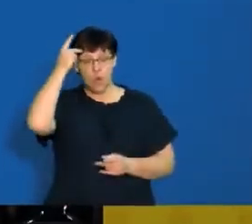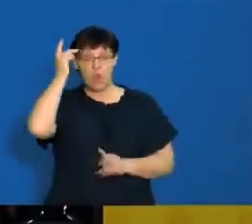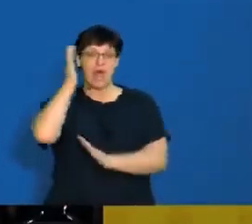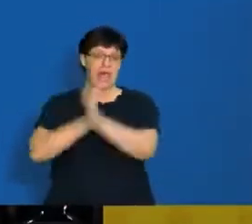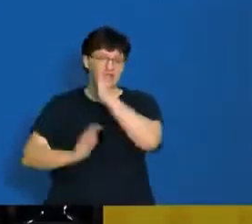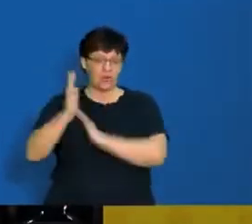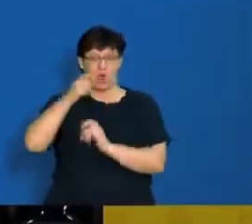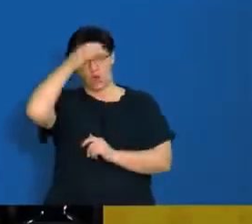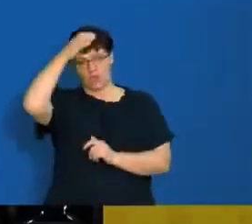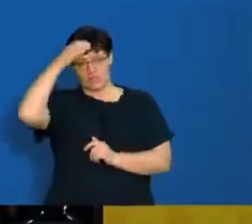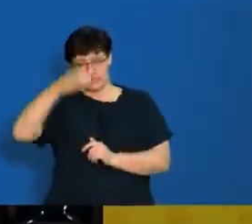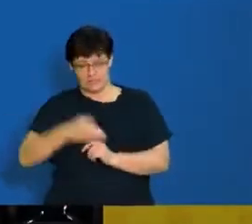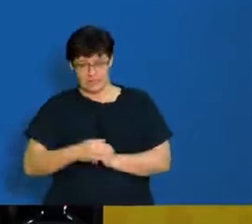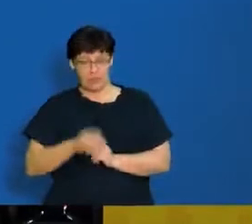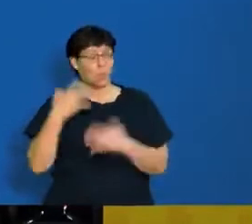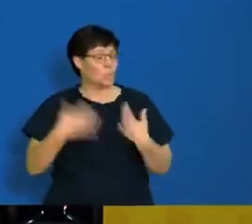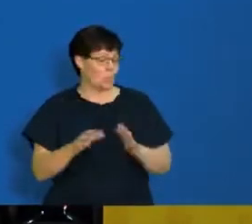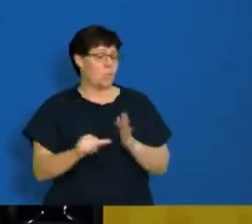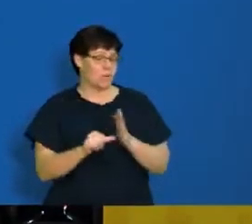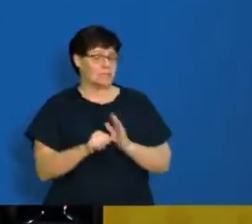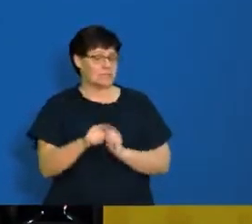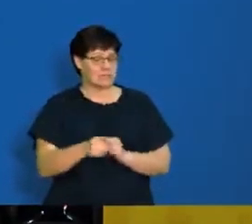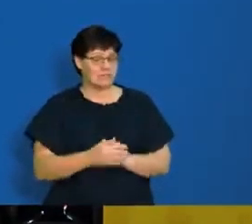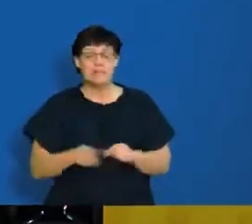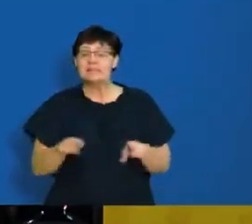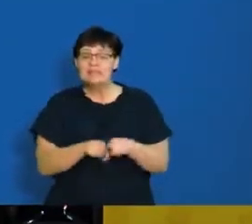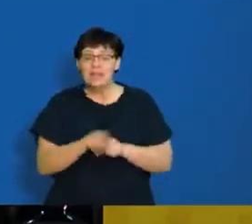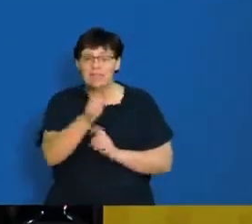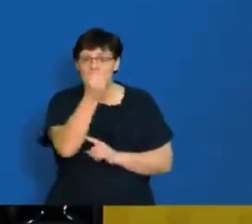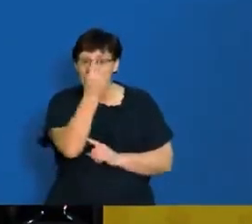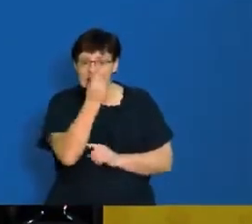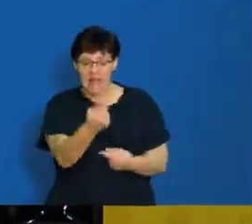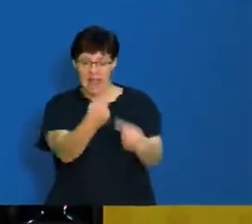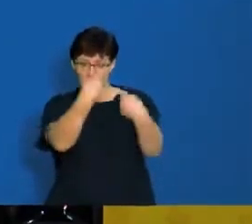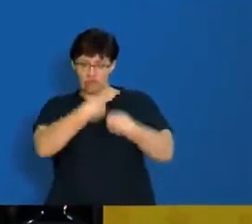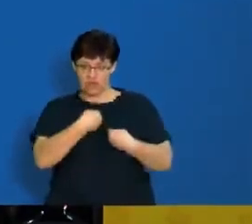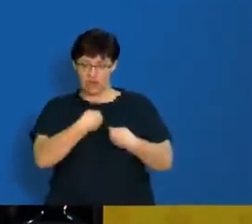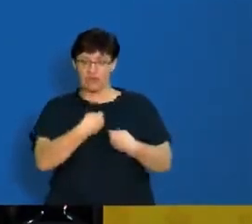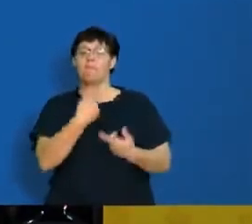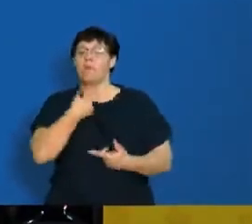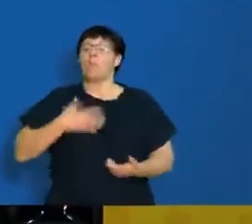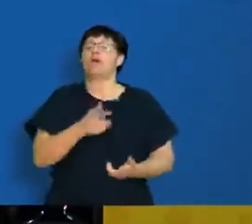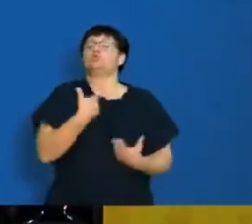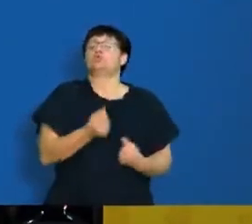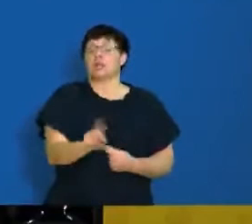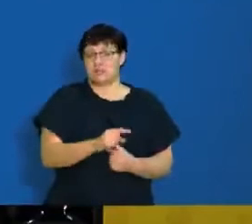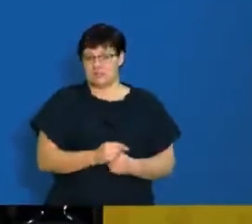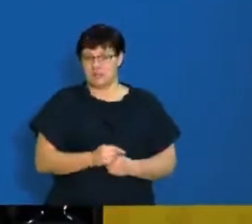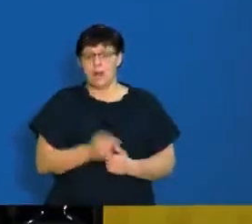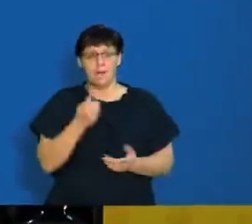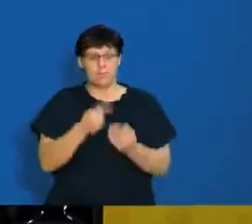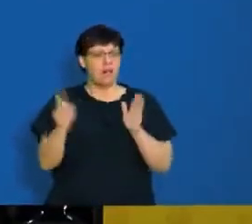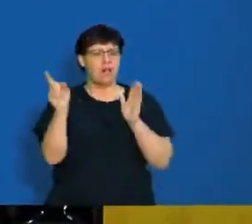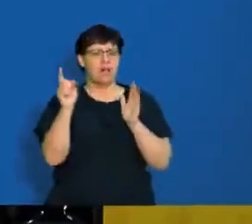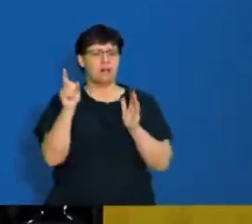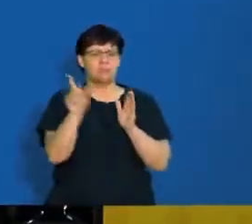historical concepts. That's very important. And also just understanding the instruction words, because what often happens is that people lose